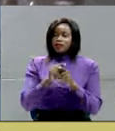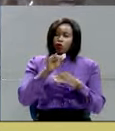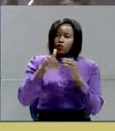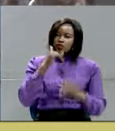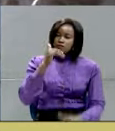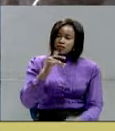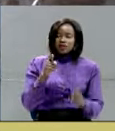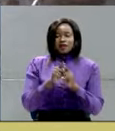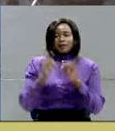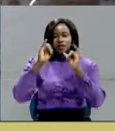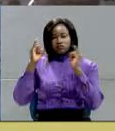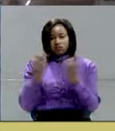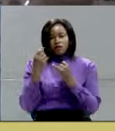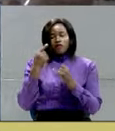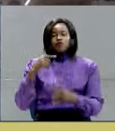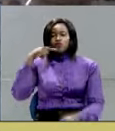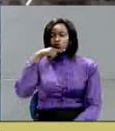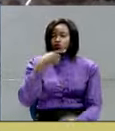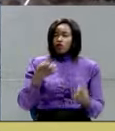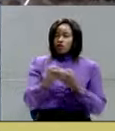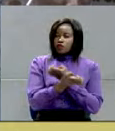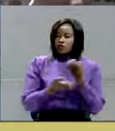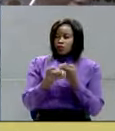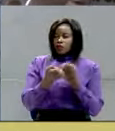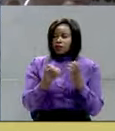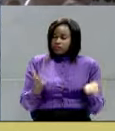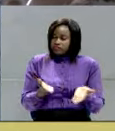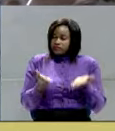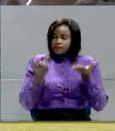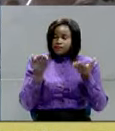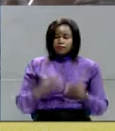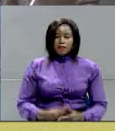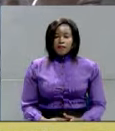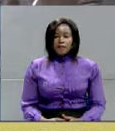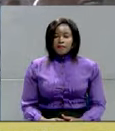institutions for socio-economic transformation.